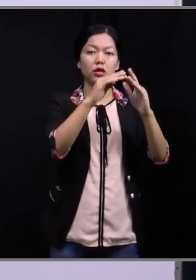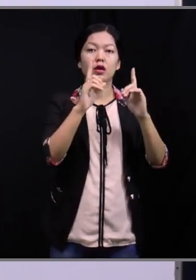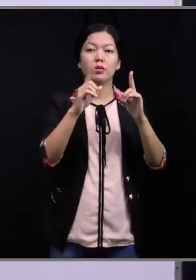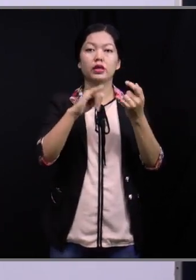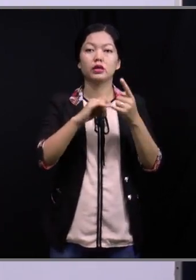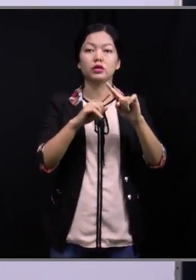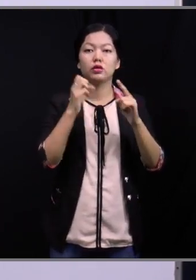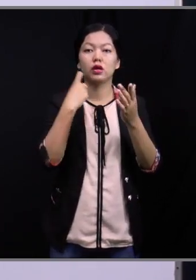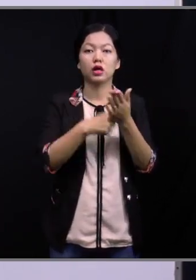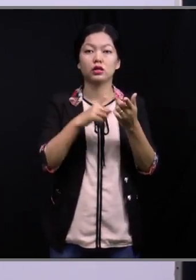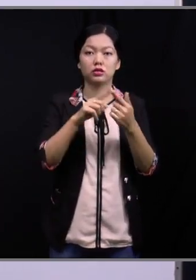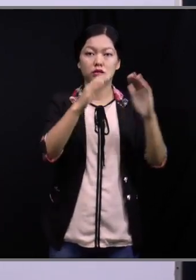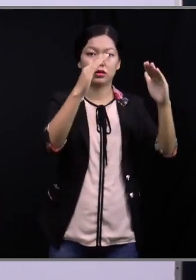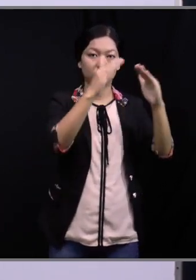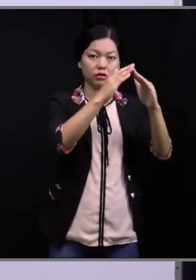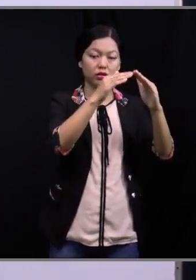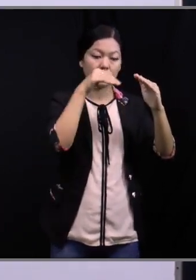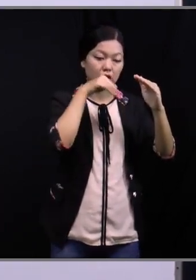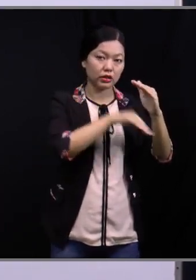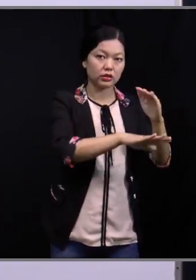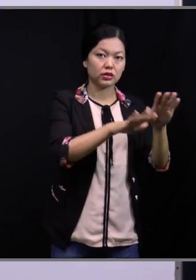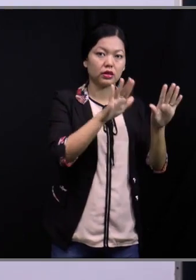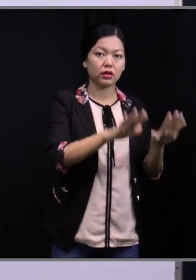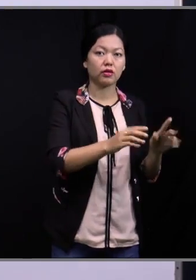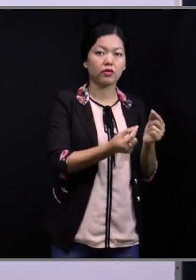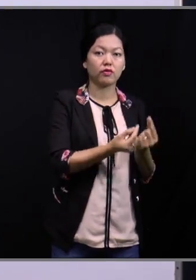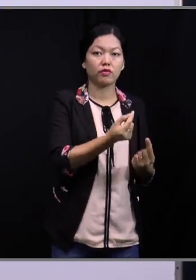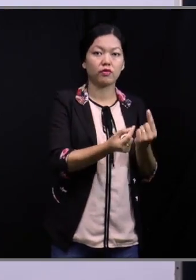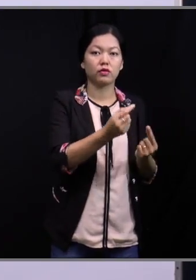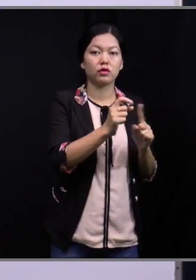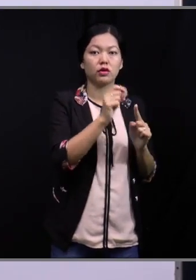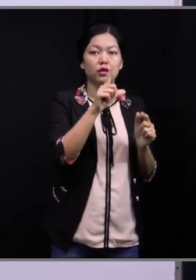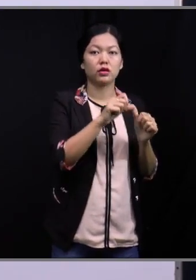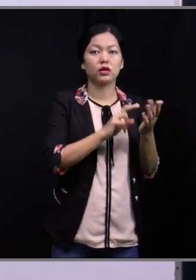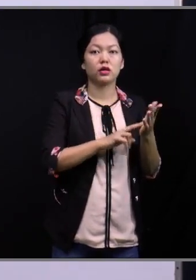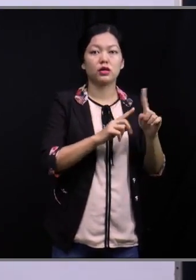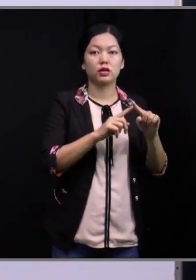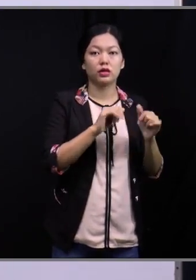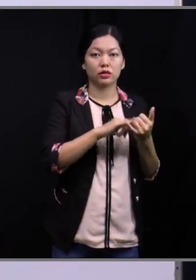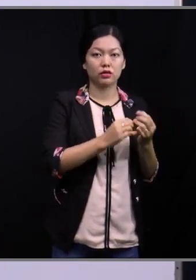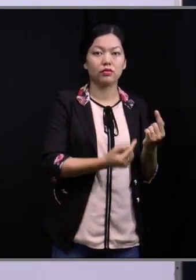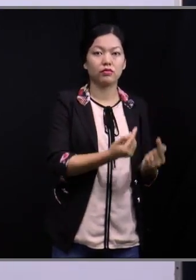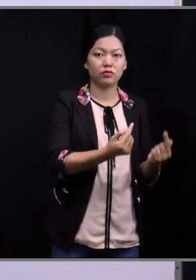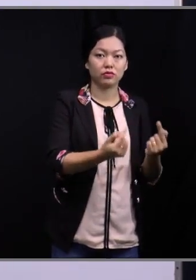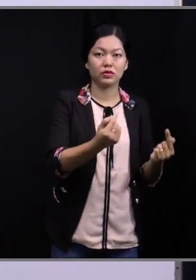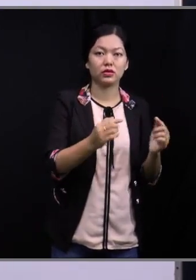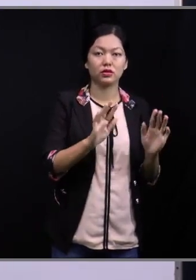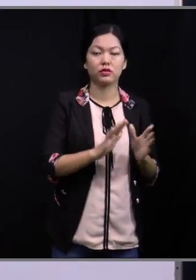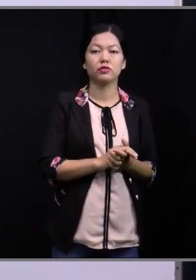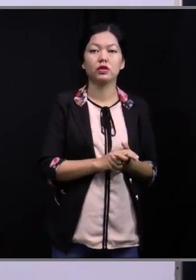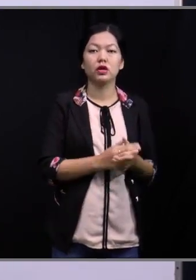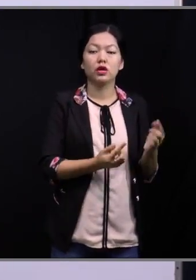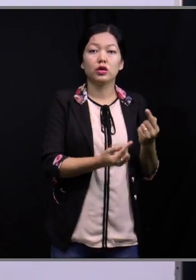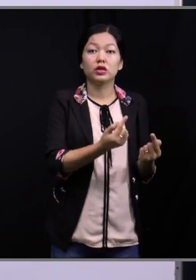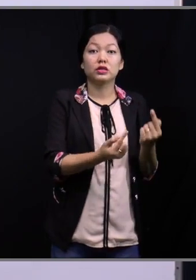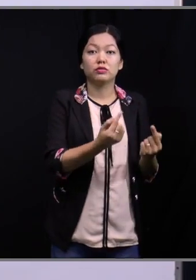plants where the plants are preserved, where the plants are preserved, where the plants are dried, they are preserved, and